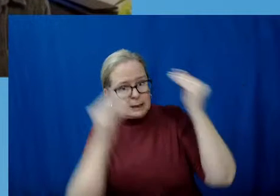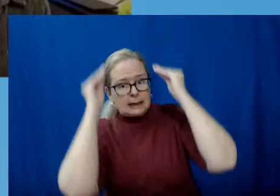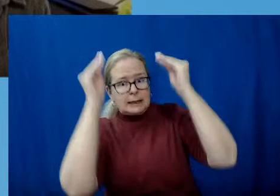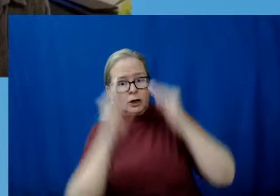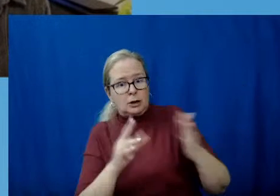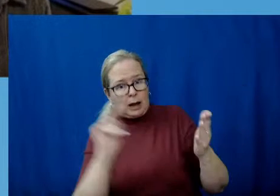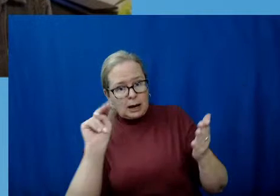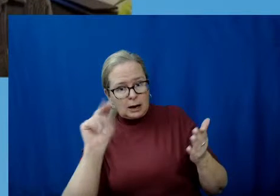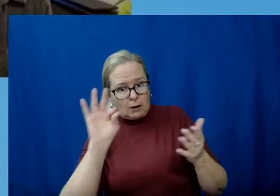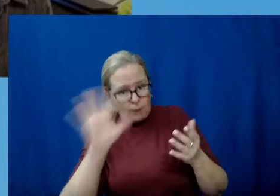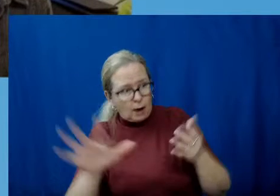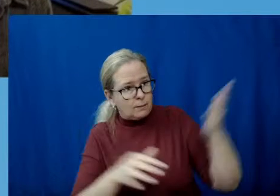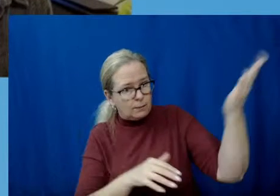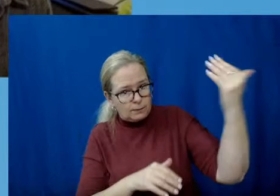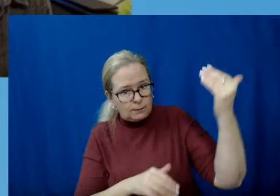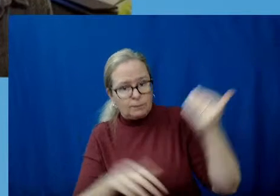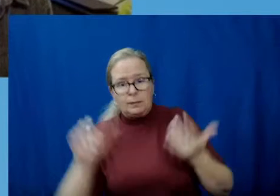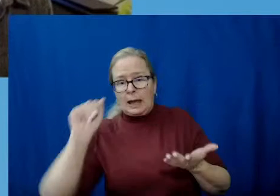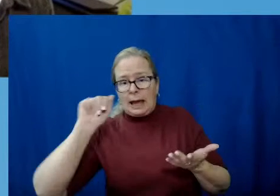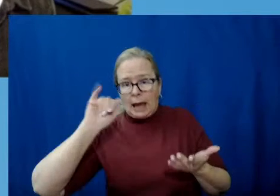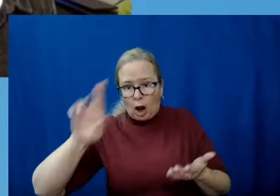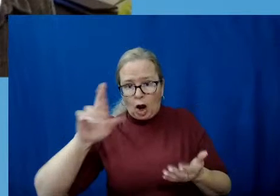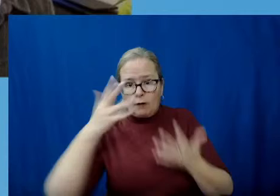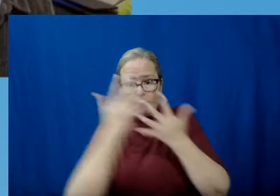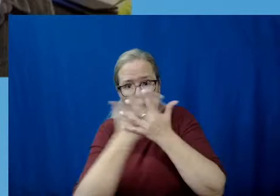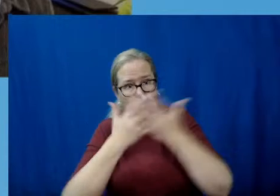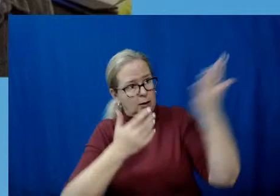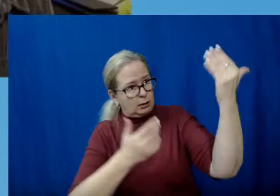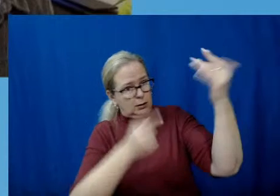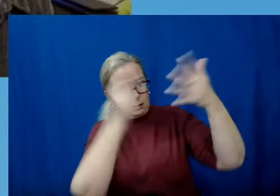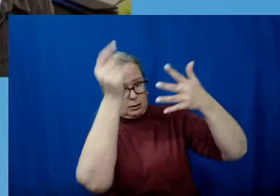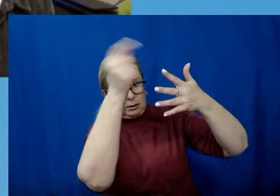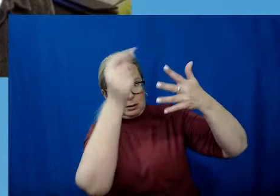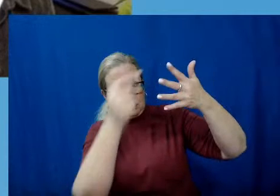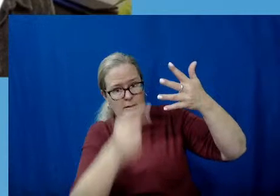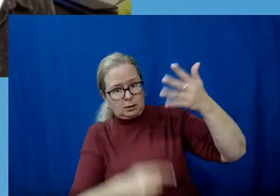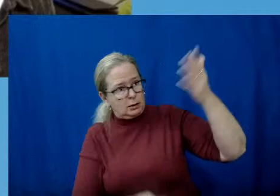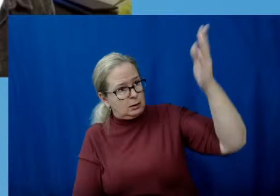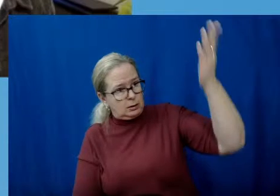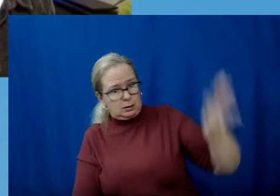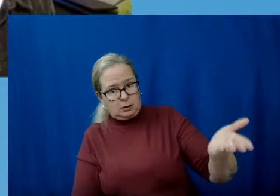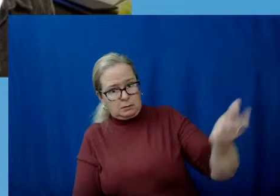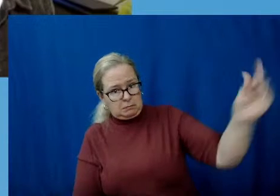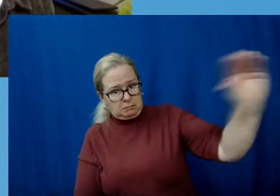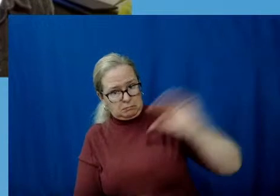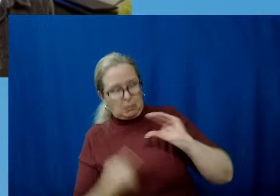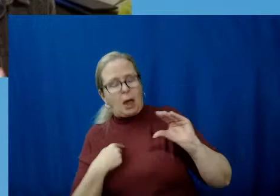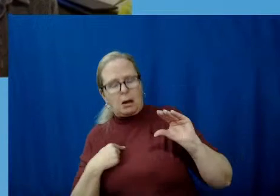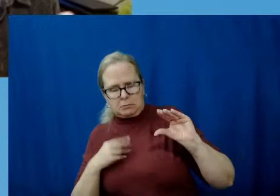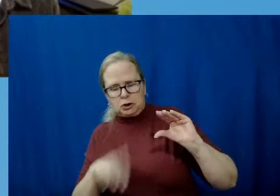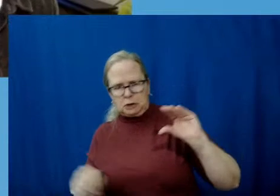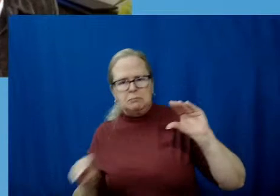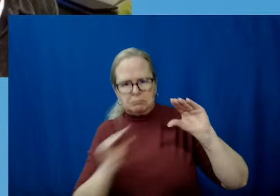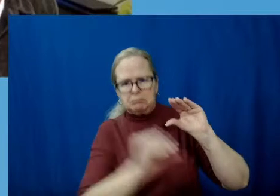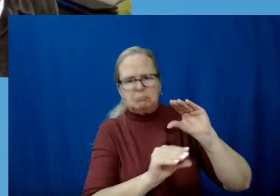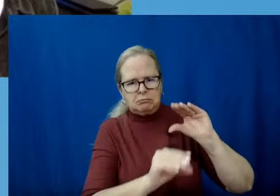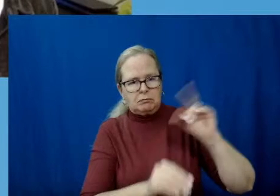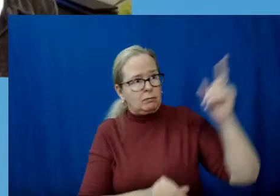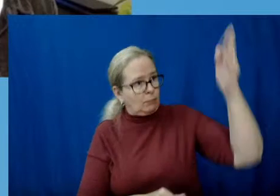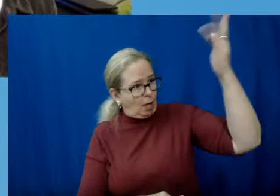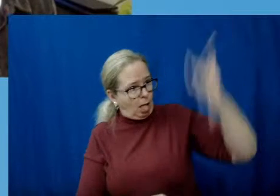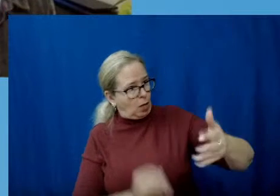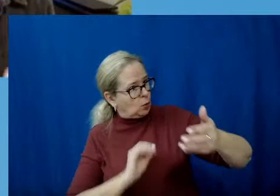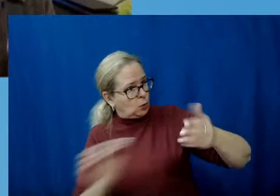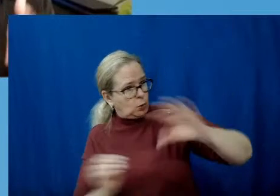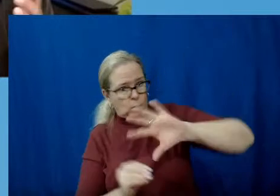of always point to that. And there's been numerous examples through this pandemic where the government has failed to show basic humanity. Pre-existing conditions when people